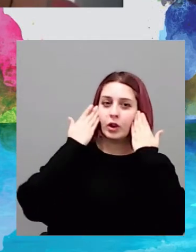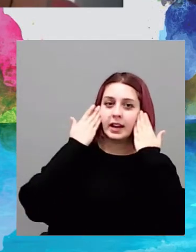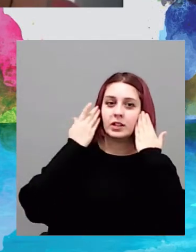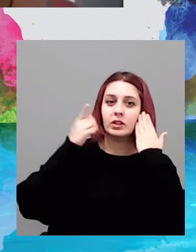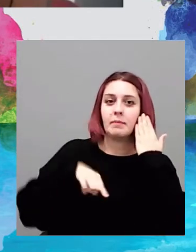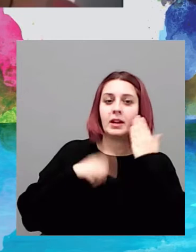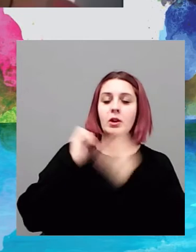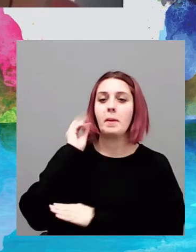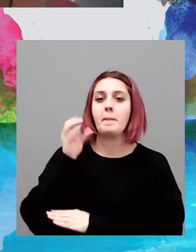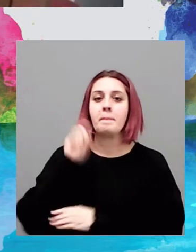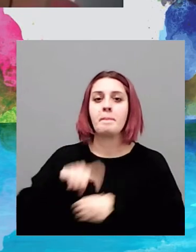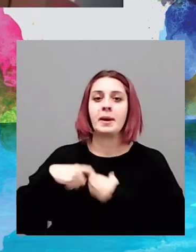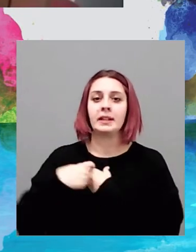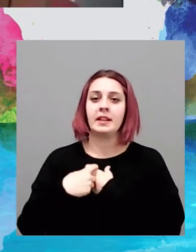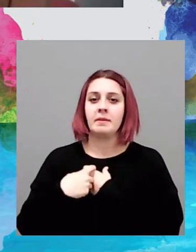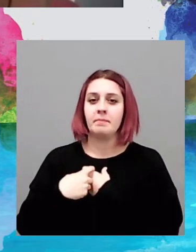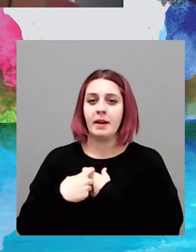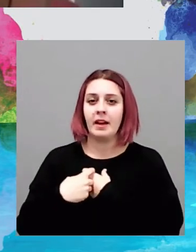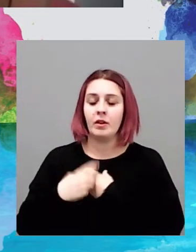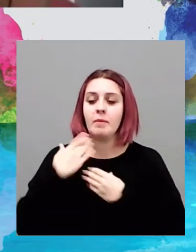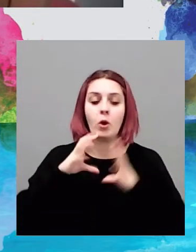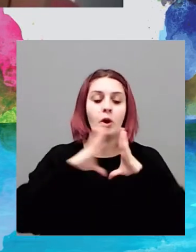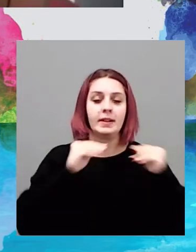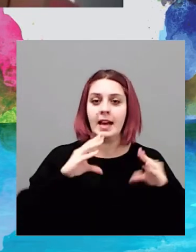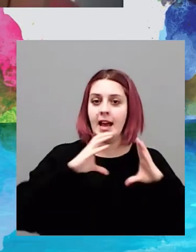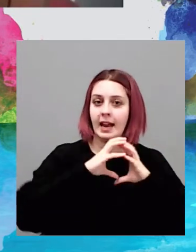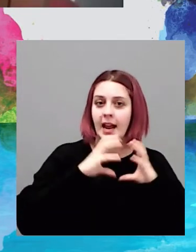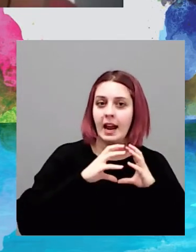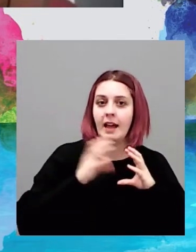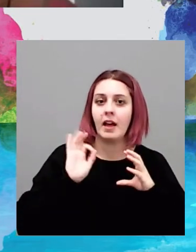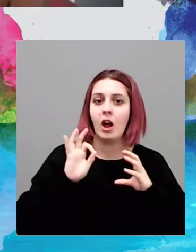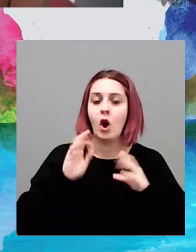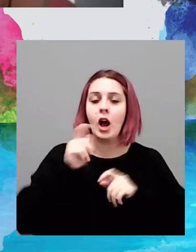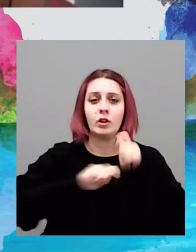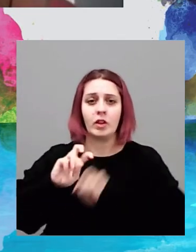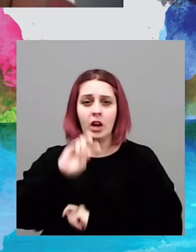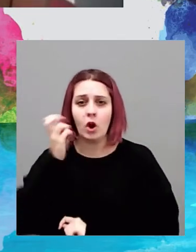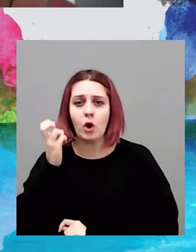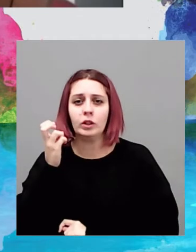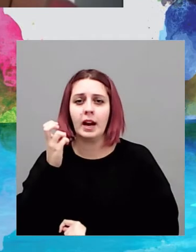Well, we have disseminated what we do through different conferences,